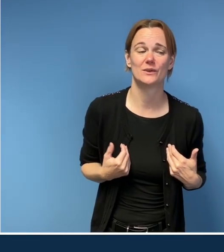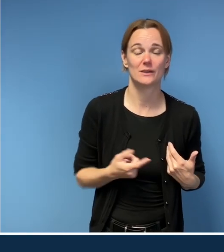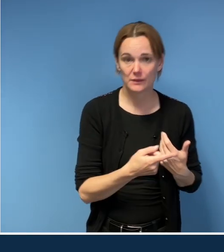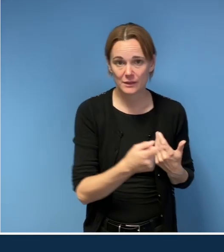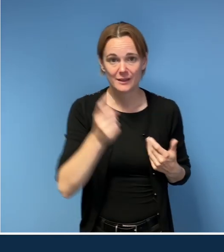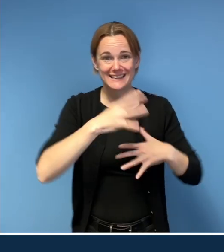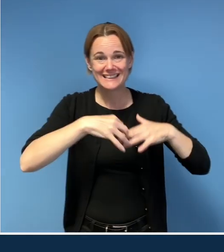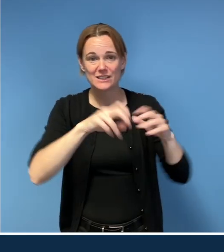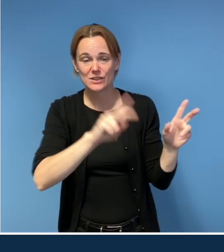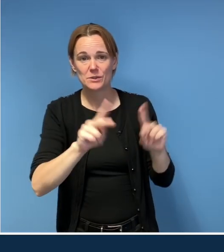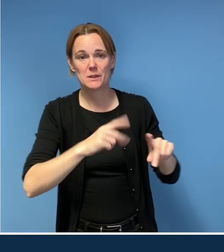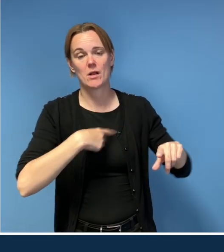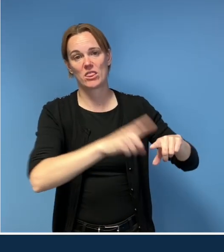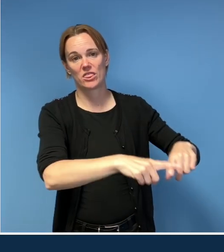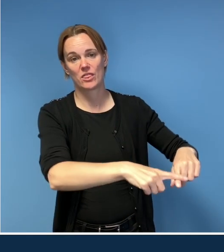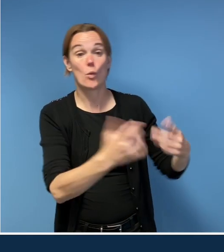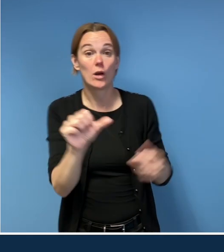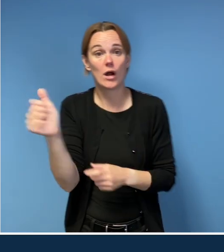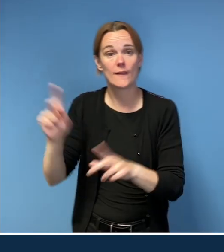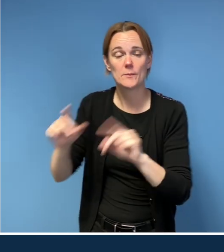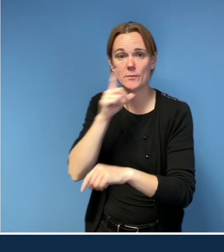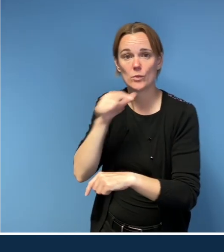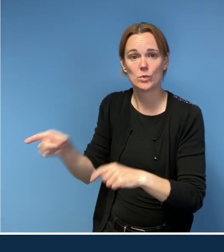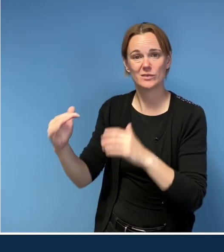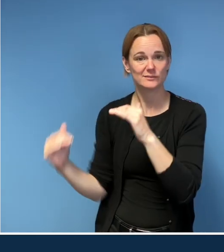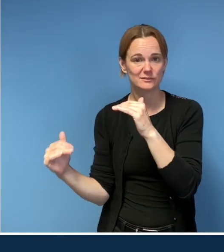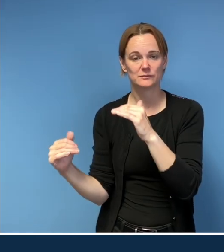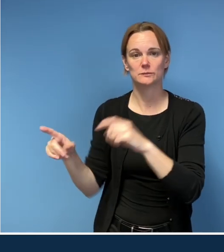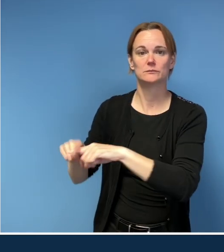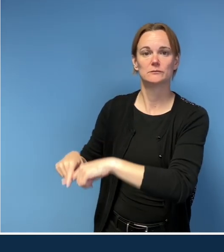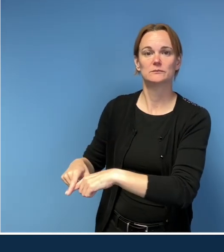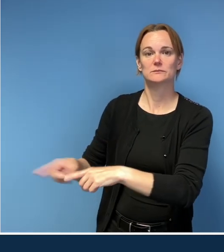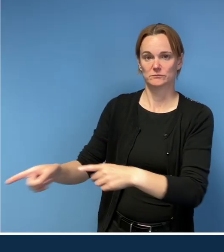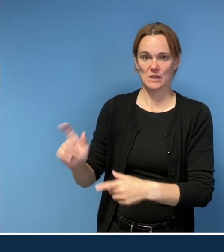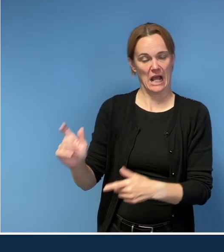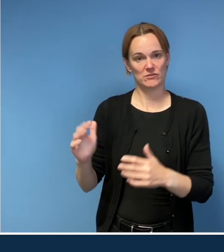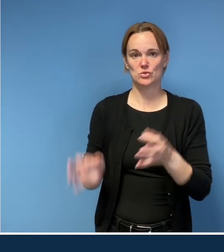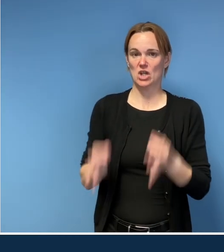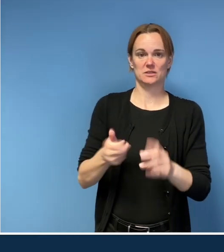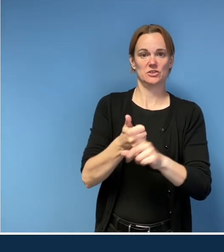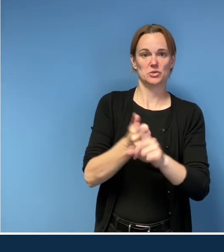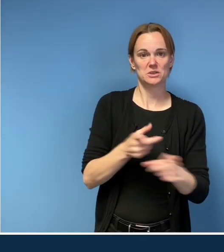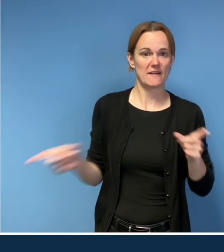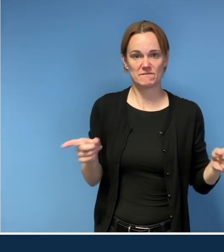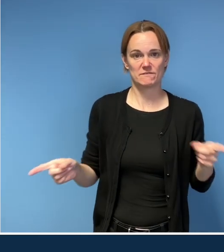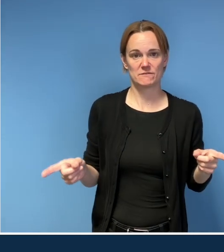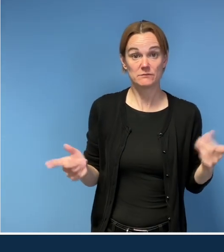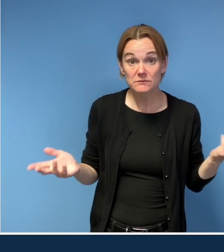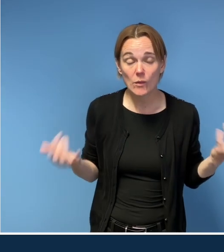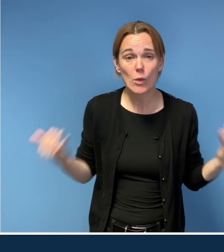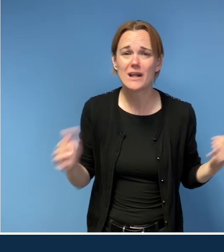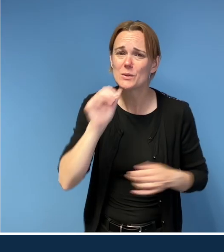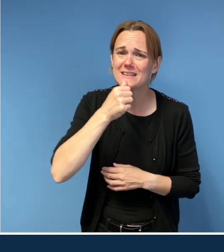Indigenous people or people of any other culture who is experiencing injustice to be the purveyors of that justice as victims. You can't ever